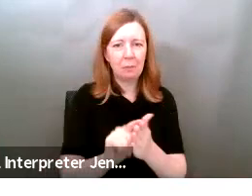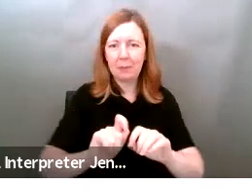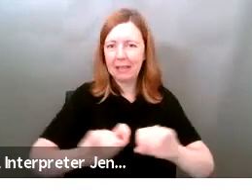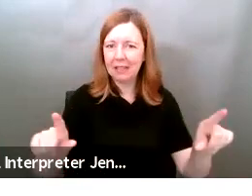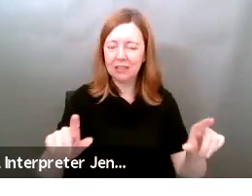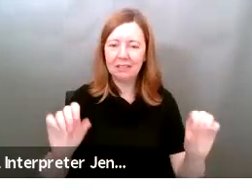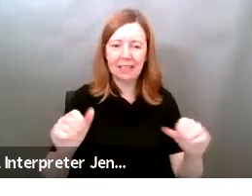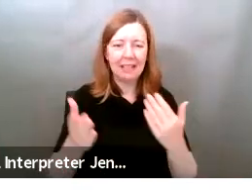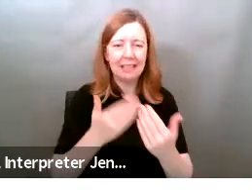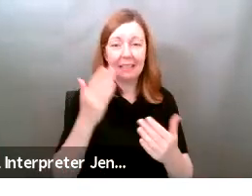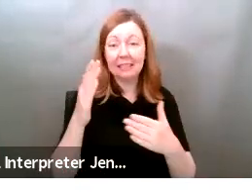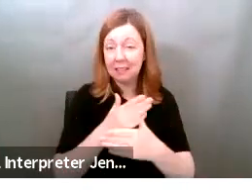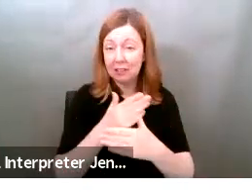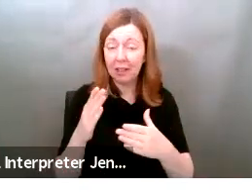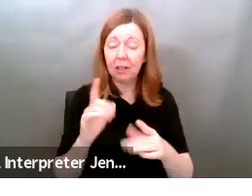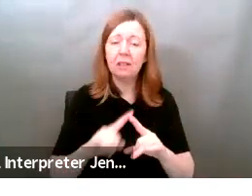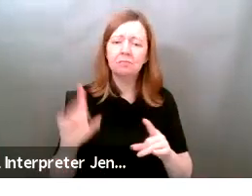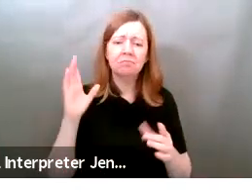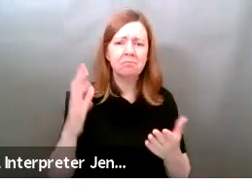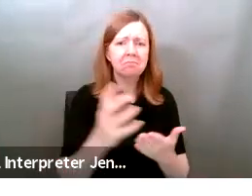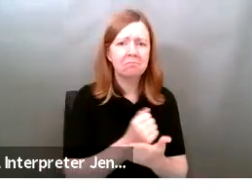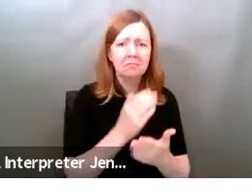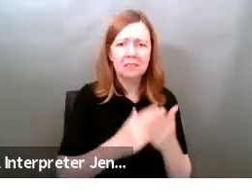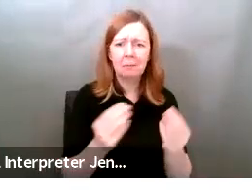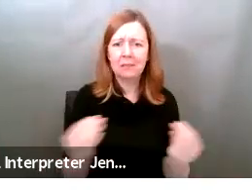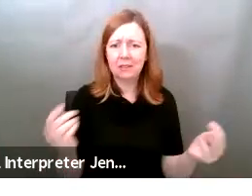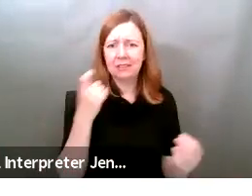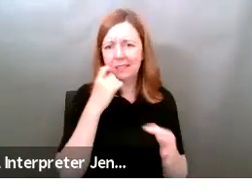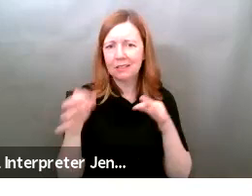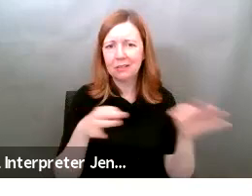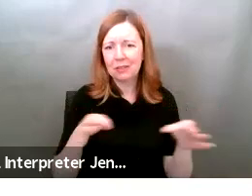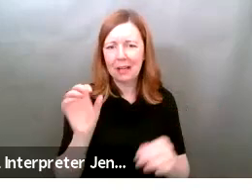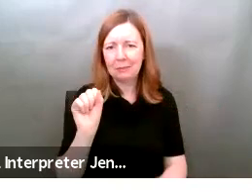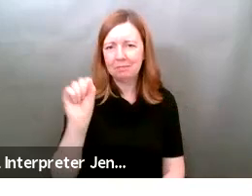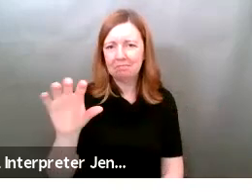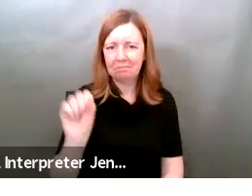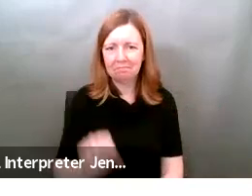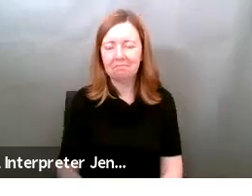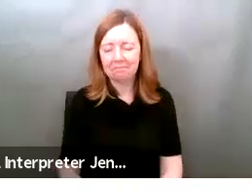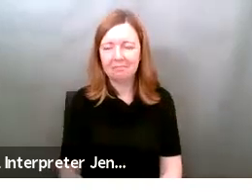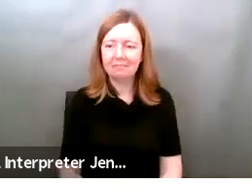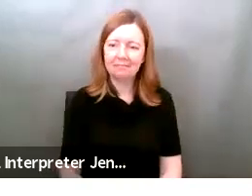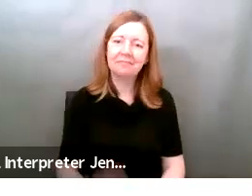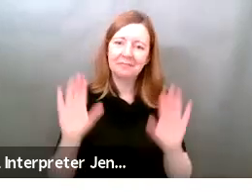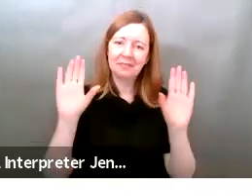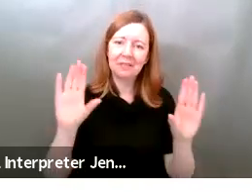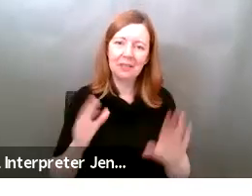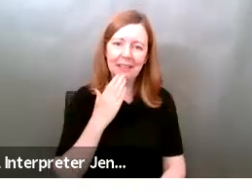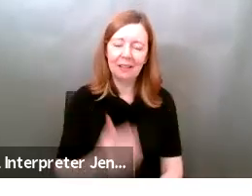can easily share, but I will gather some of the materials I just described. Great, thank